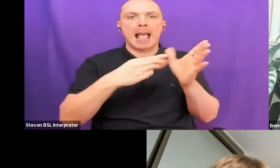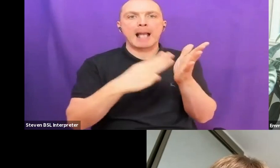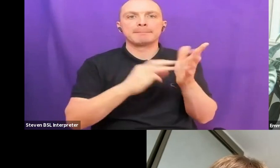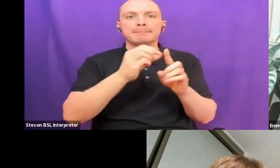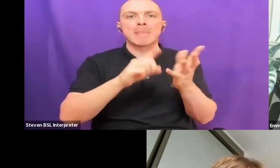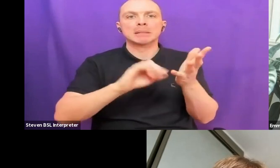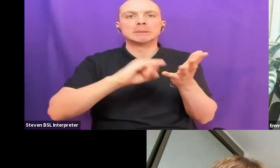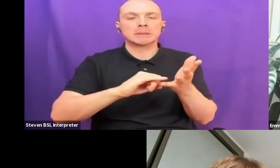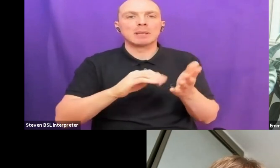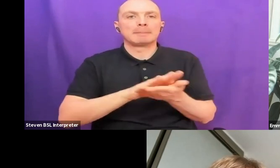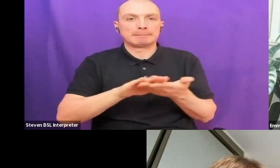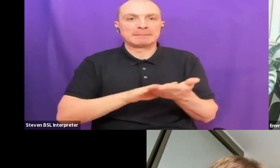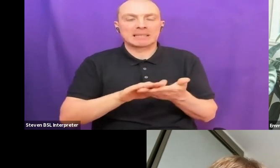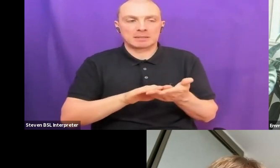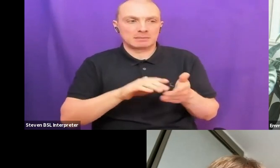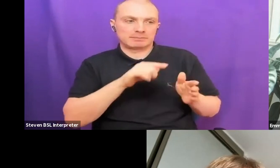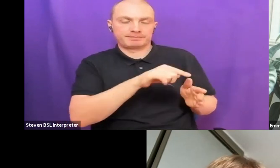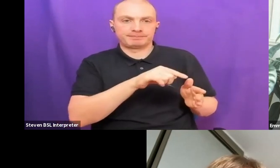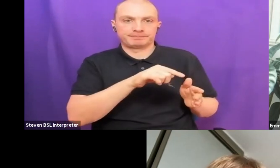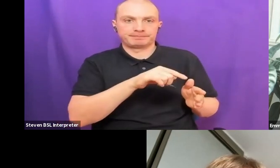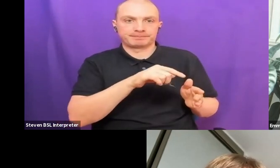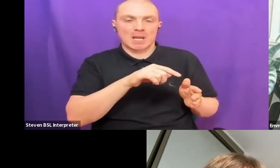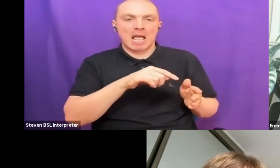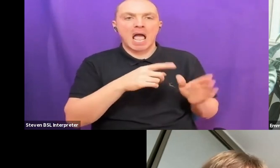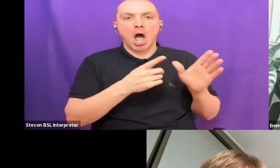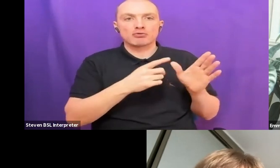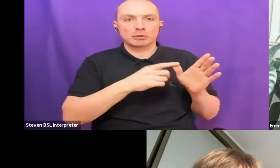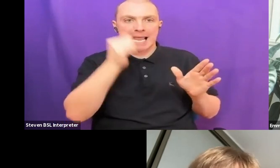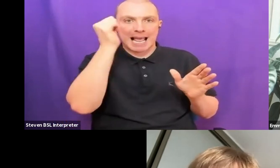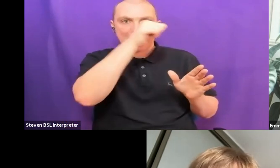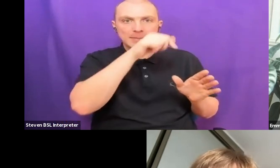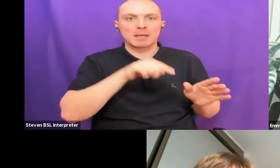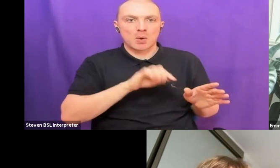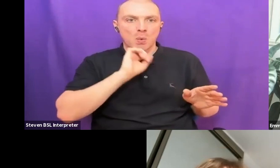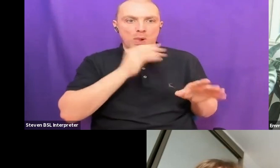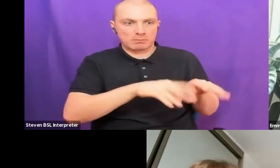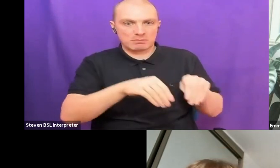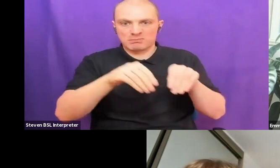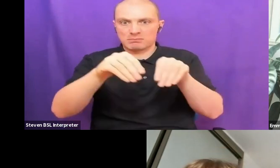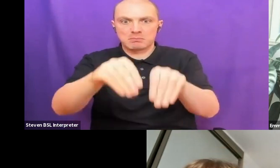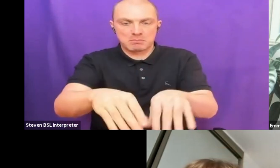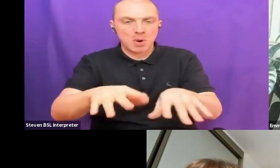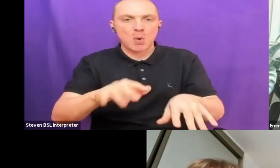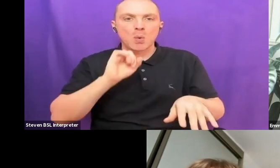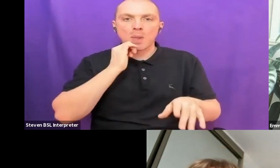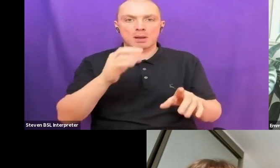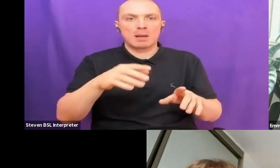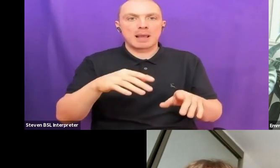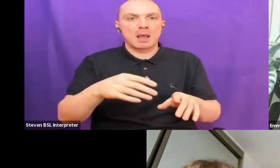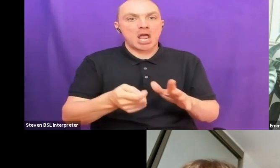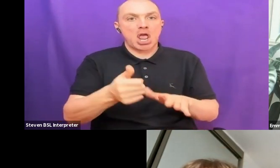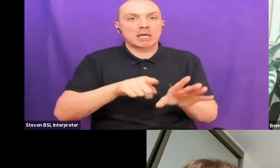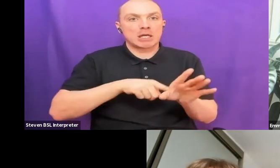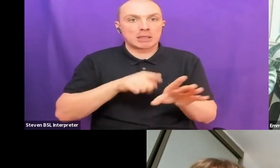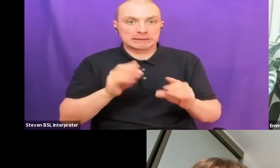Ardrossan Academy, but replaces a Victorian school in Winton Primary. It'll have early years, it'll have a